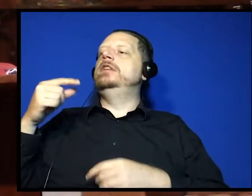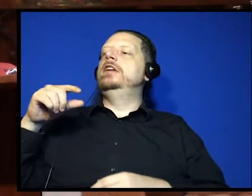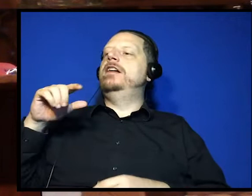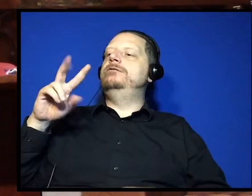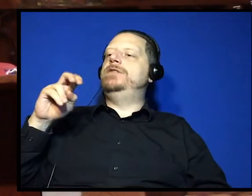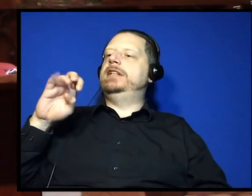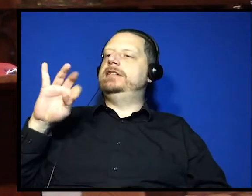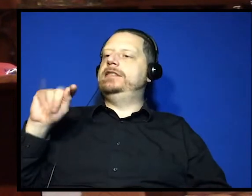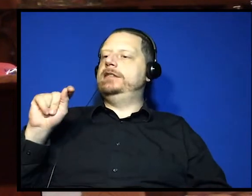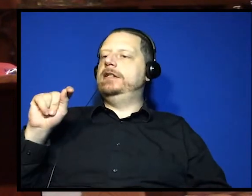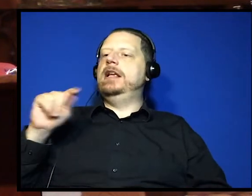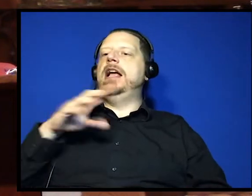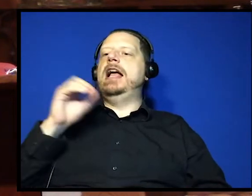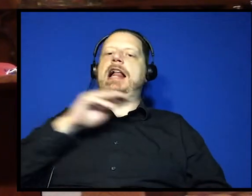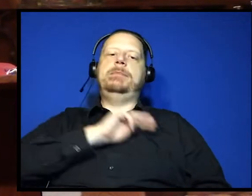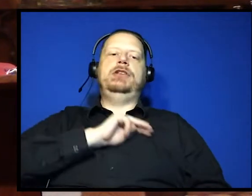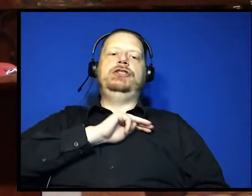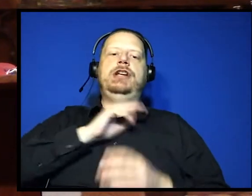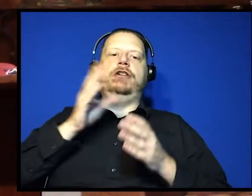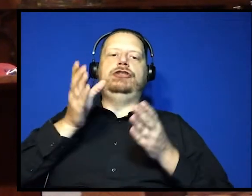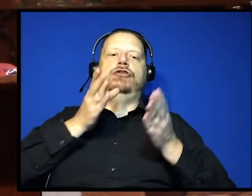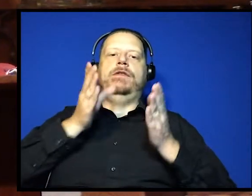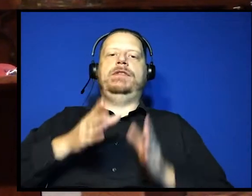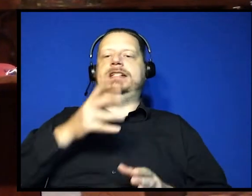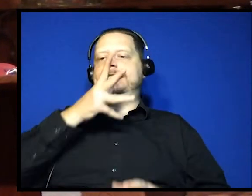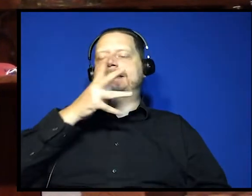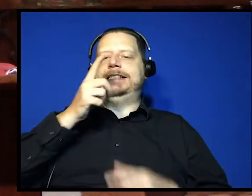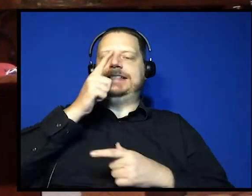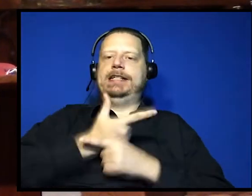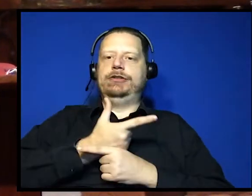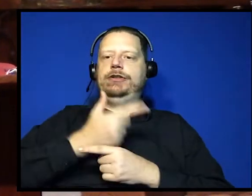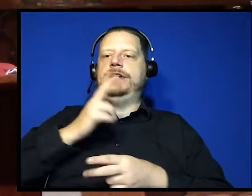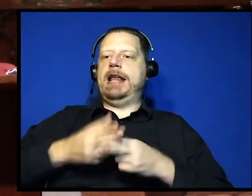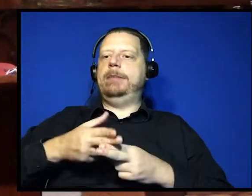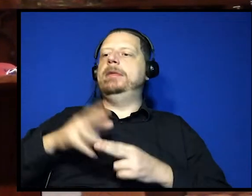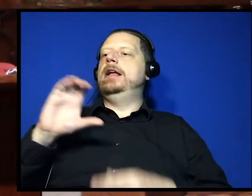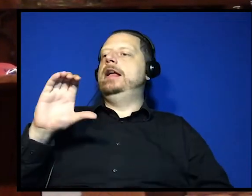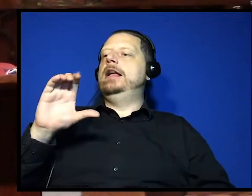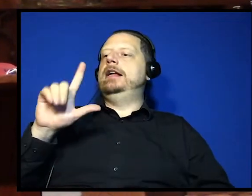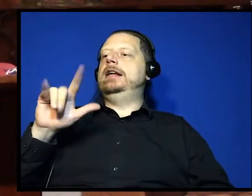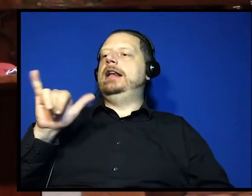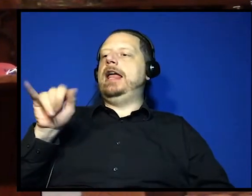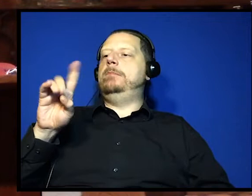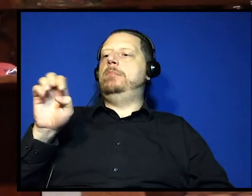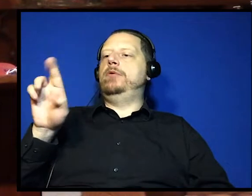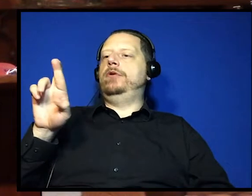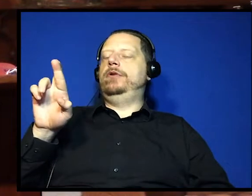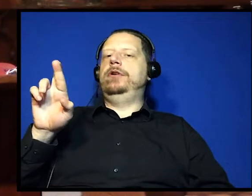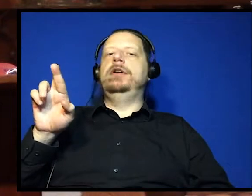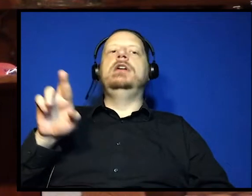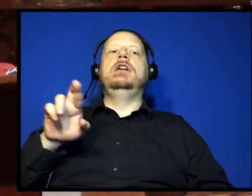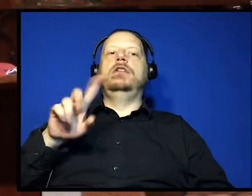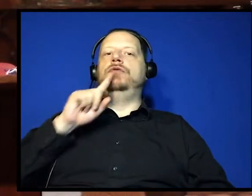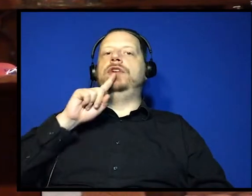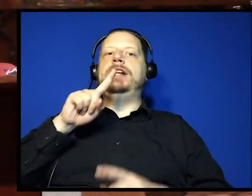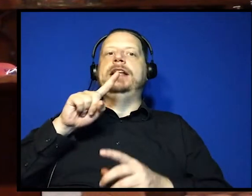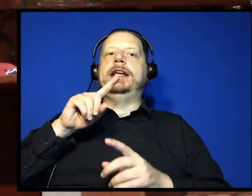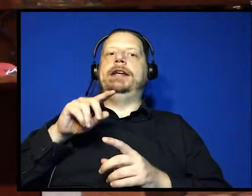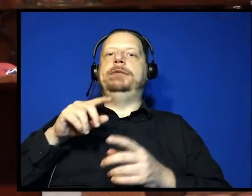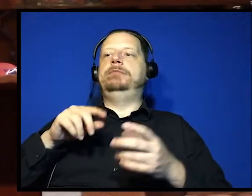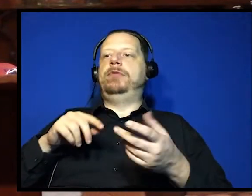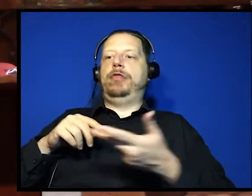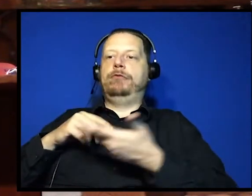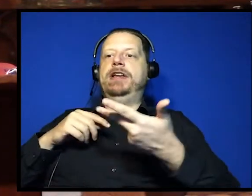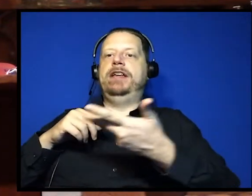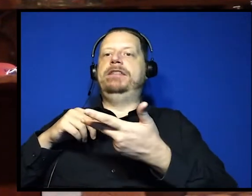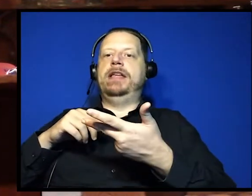Benson, and a missionary servant's sister named Sister Peter Claver, had been actually quite influential with Dorothy Day